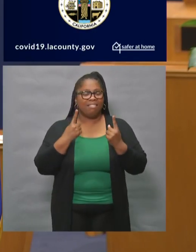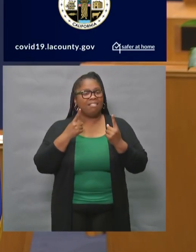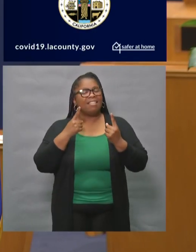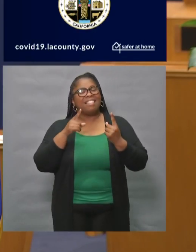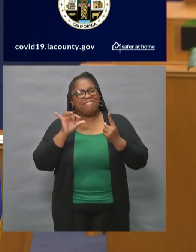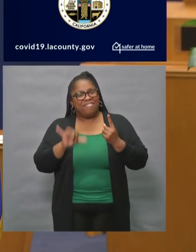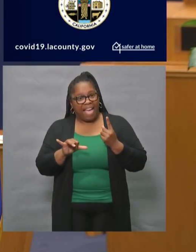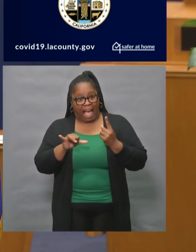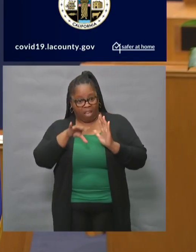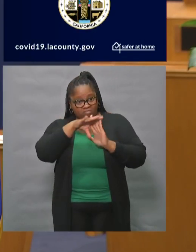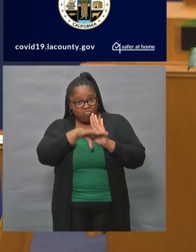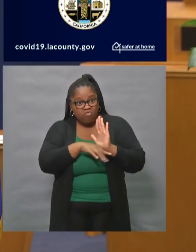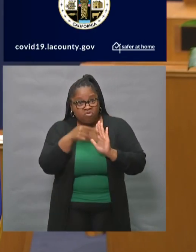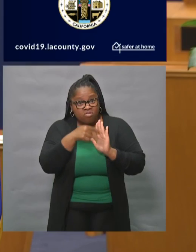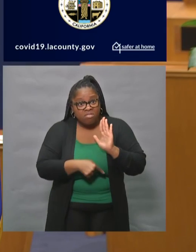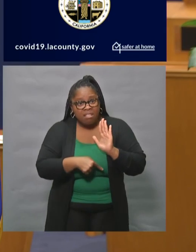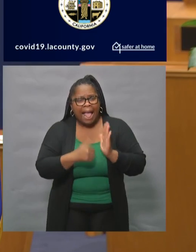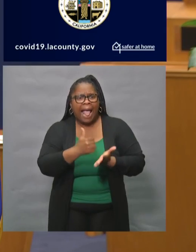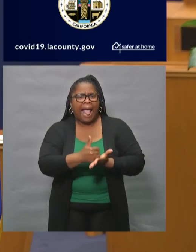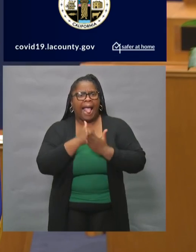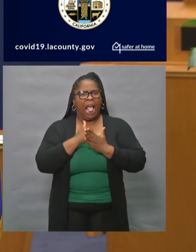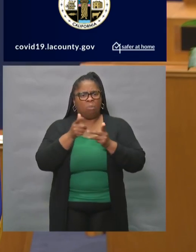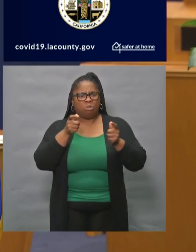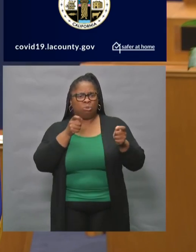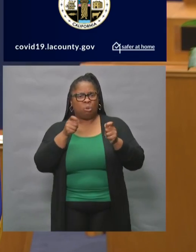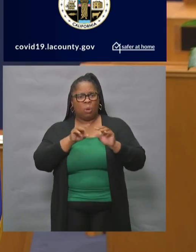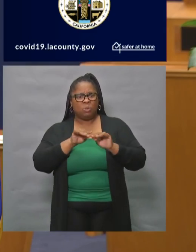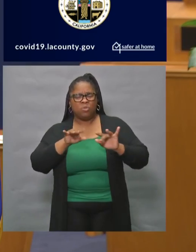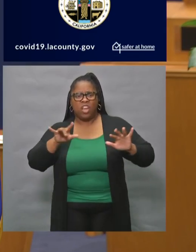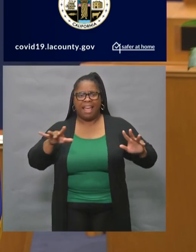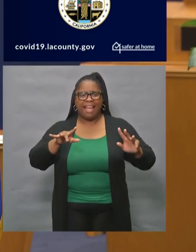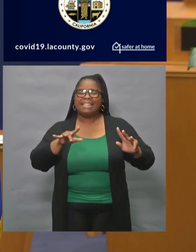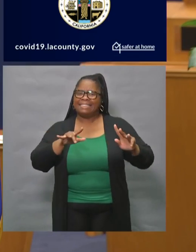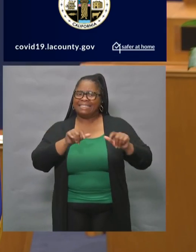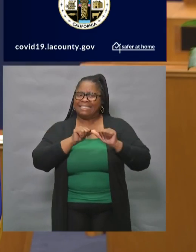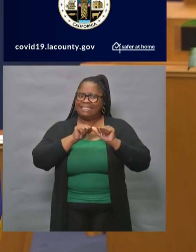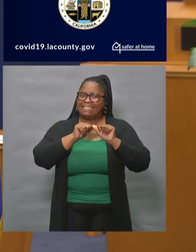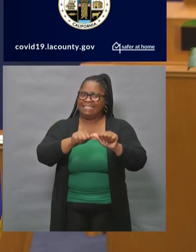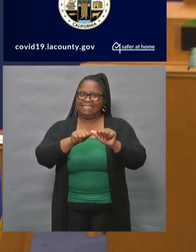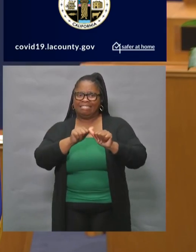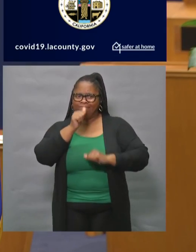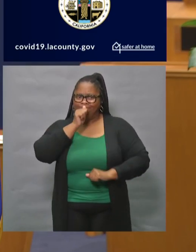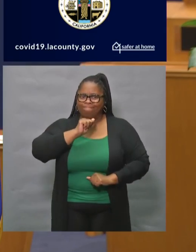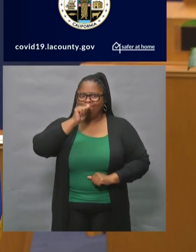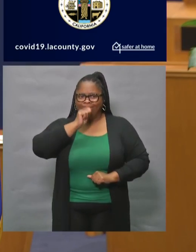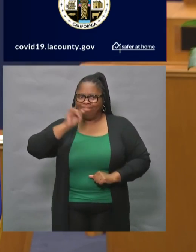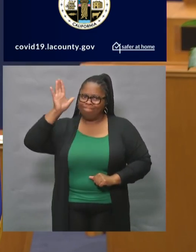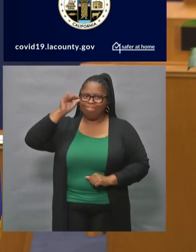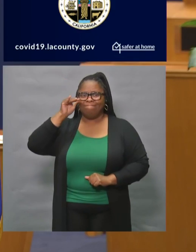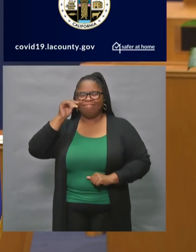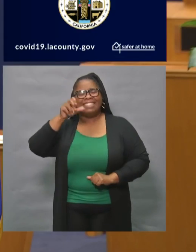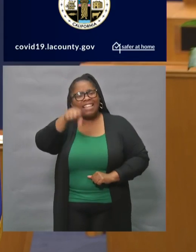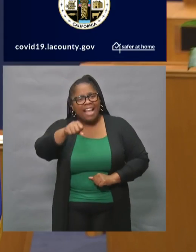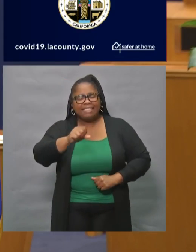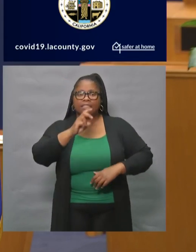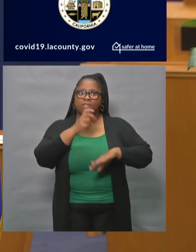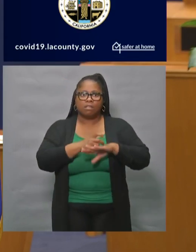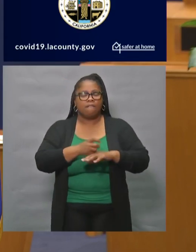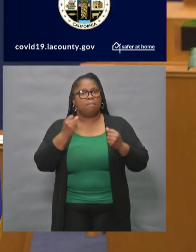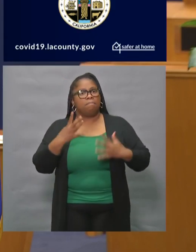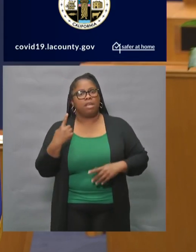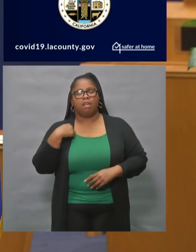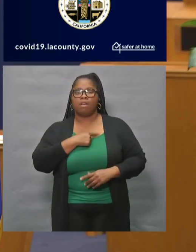on the cases and helping the health system be able to withstand the volume of patients. I know it's hard. I know a lot of us are feeling